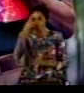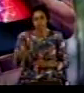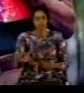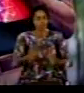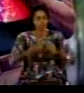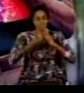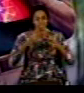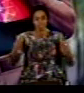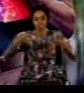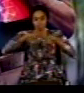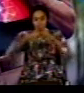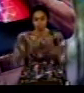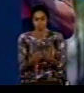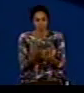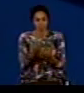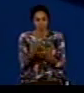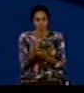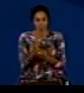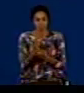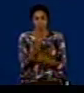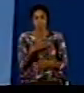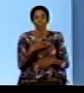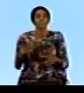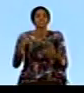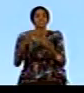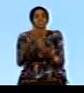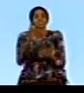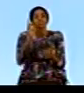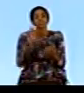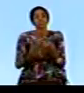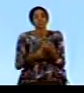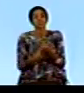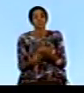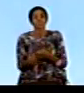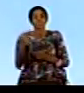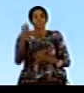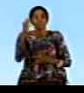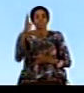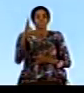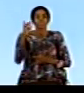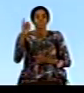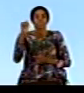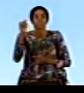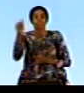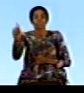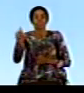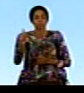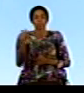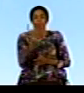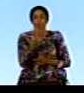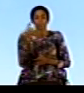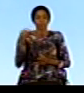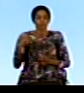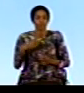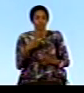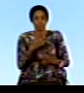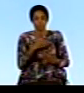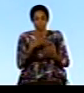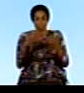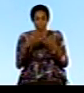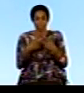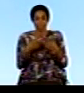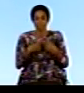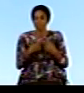extraordinary breakthrough. And we now take you to Abia State, where we have